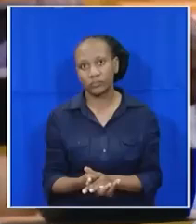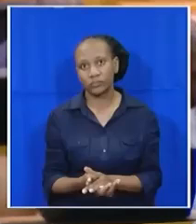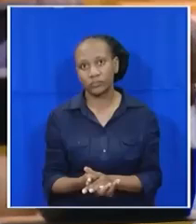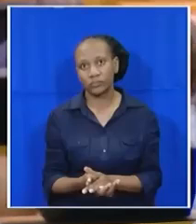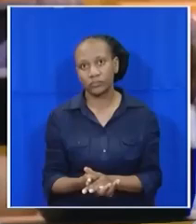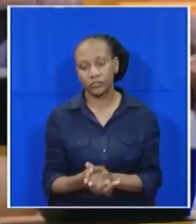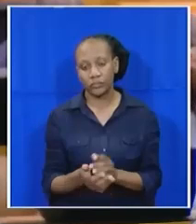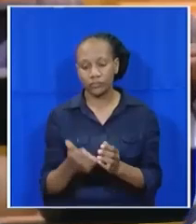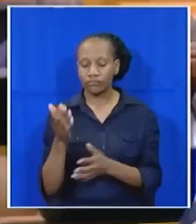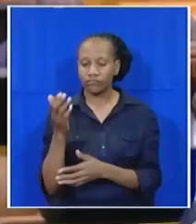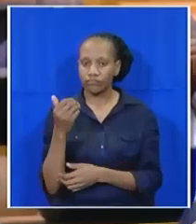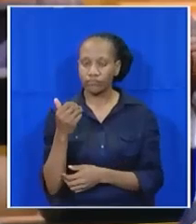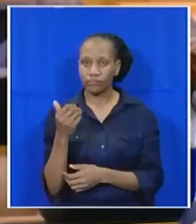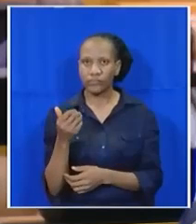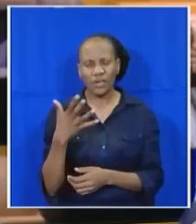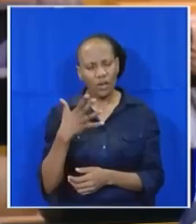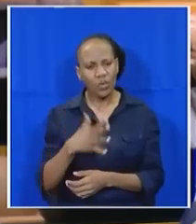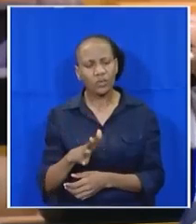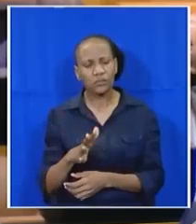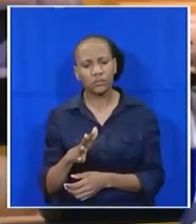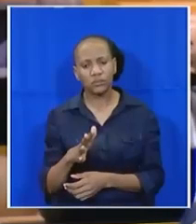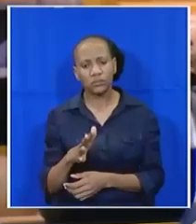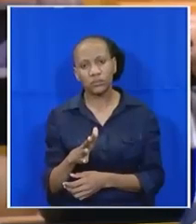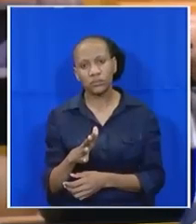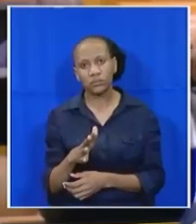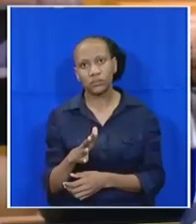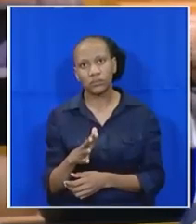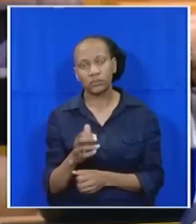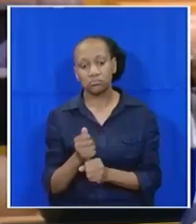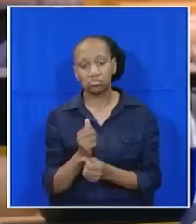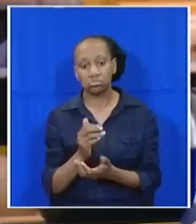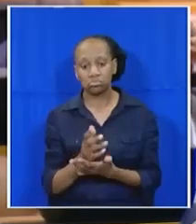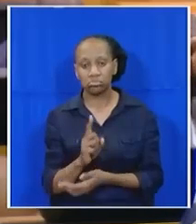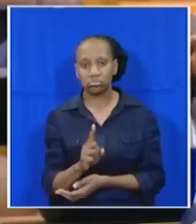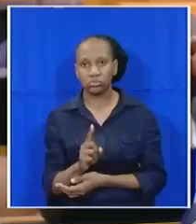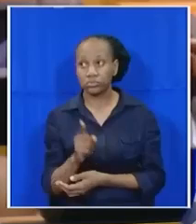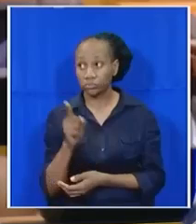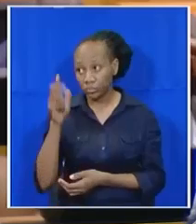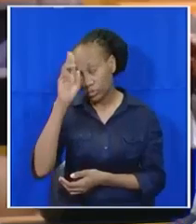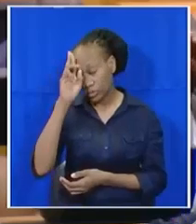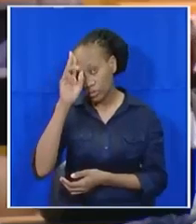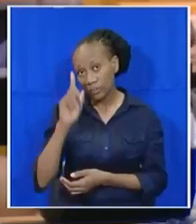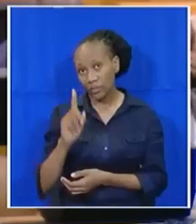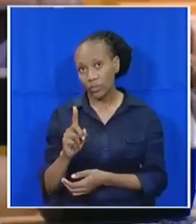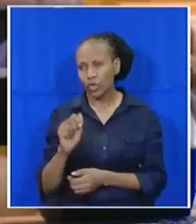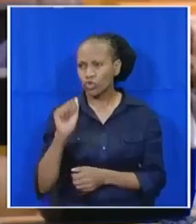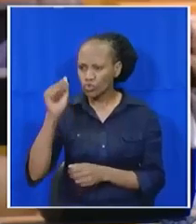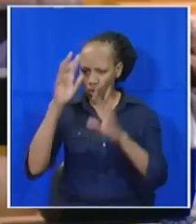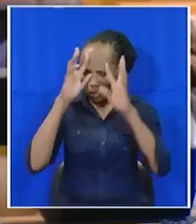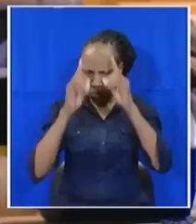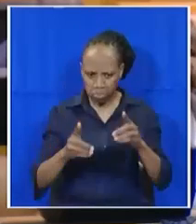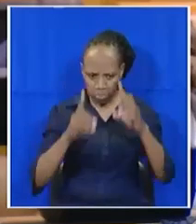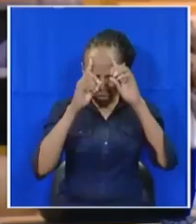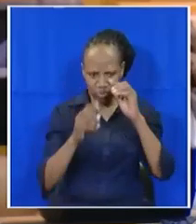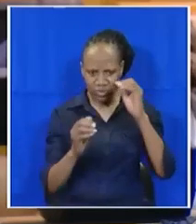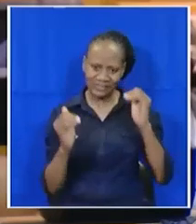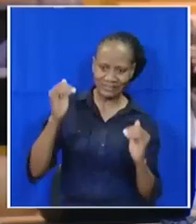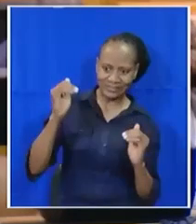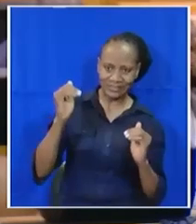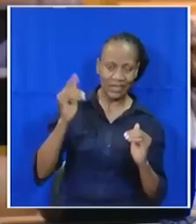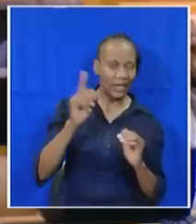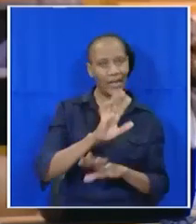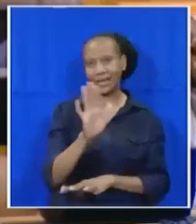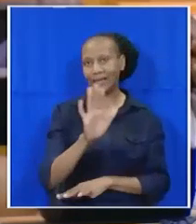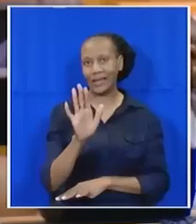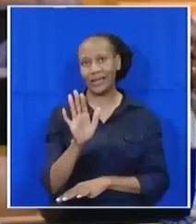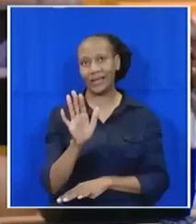Honorable Deputy Speaker, I Yes, just sir. wanted to make sure that I remind you that your rulings should not be ambiguous. Yes. And